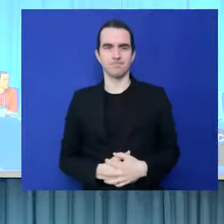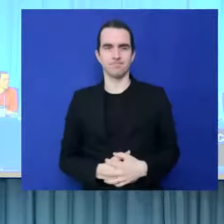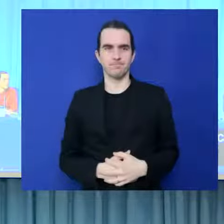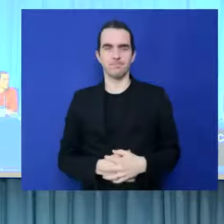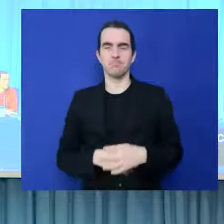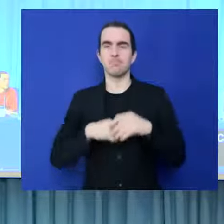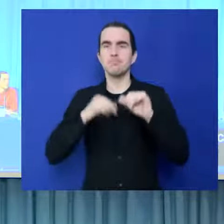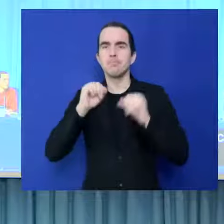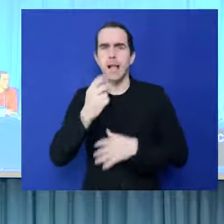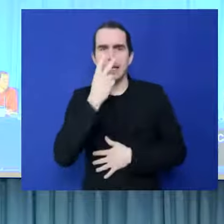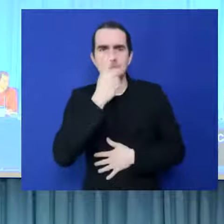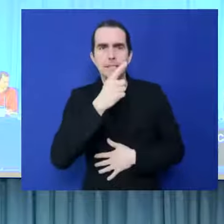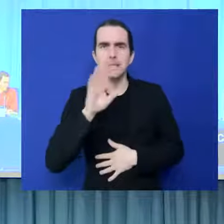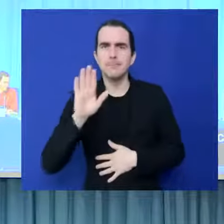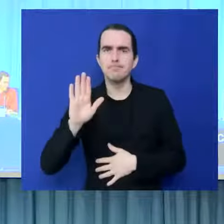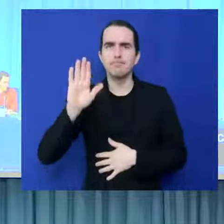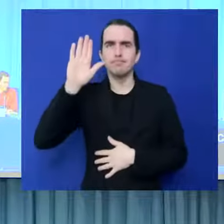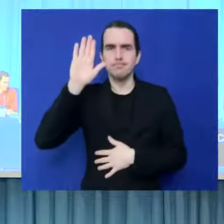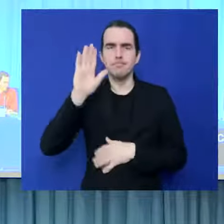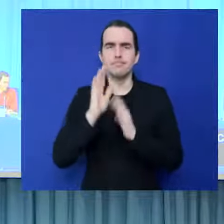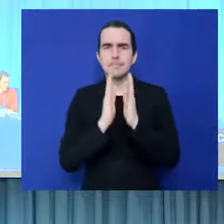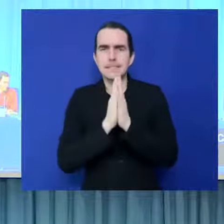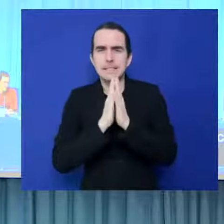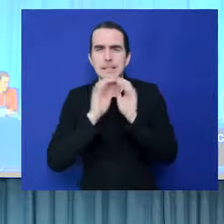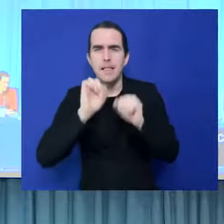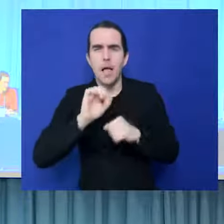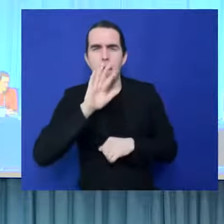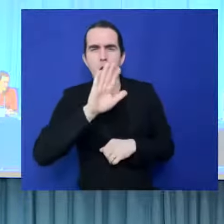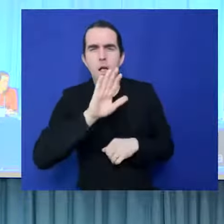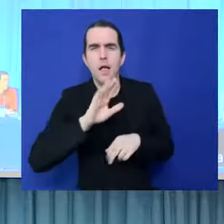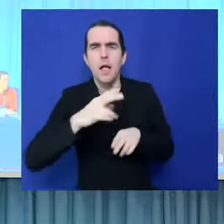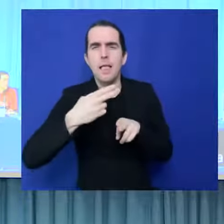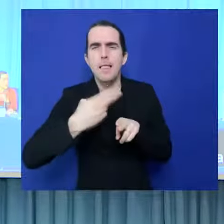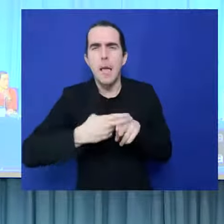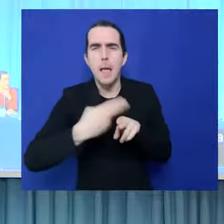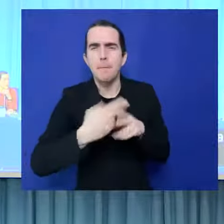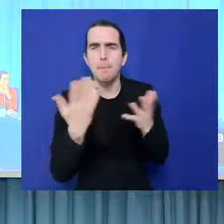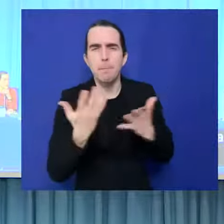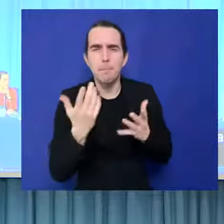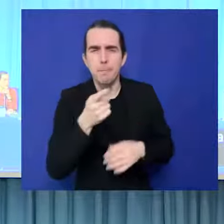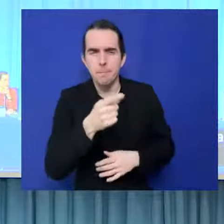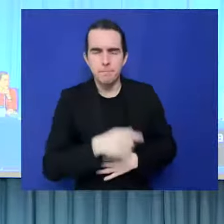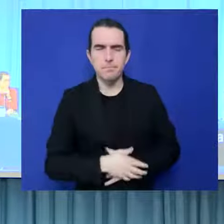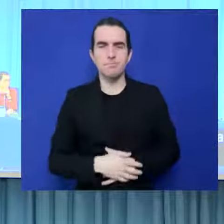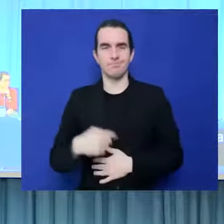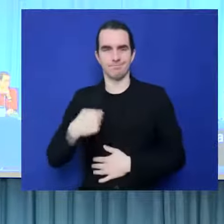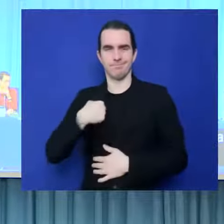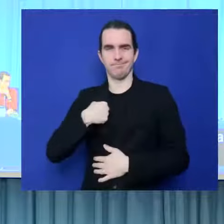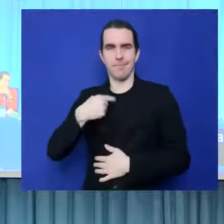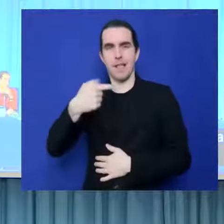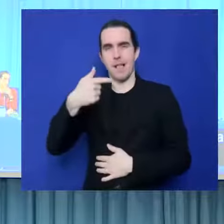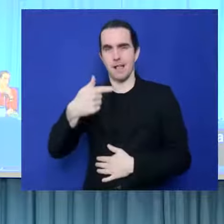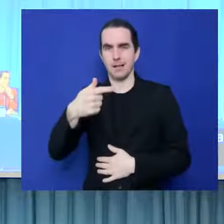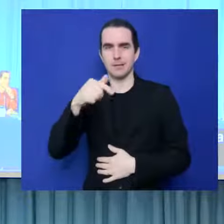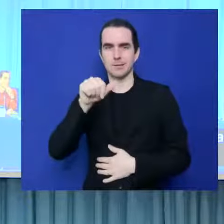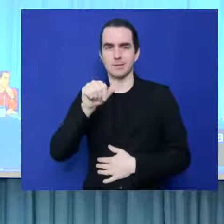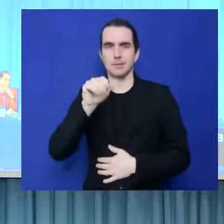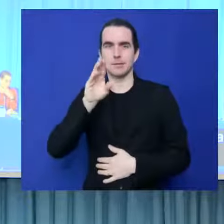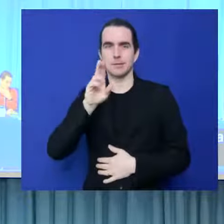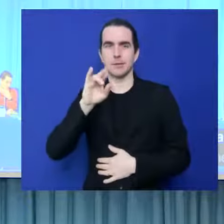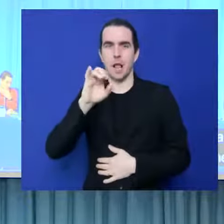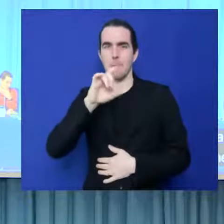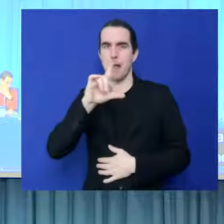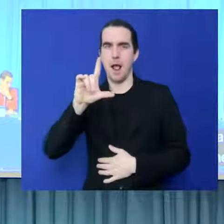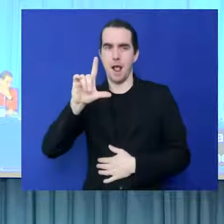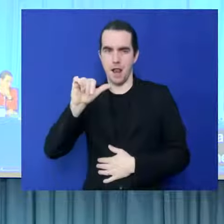One concerns if there is any kind of constructions, because sometimes there's elevators not working or a